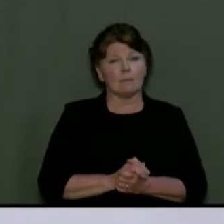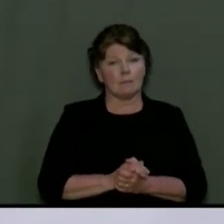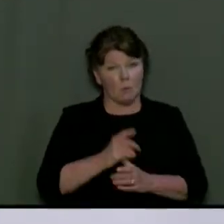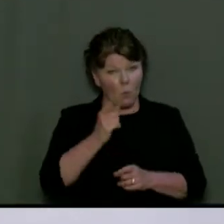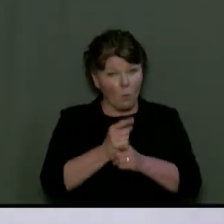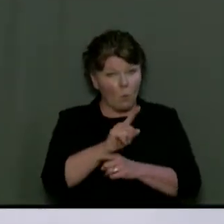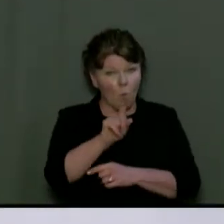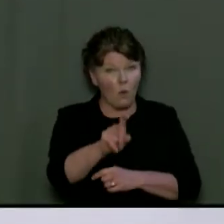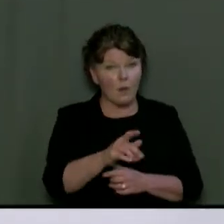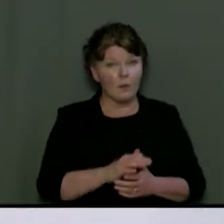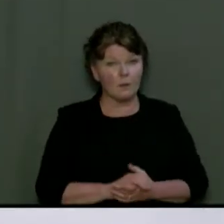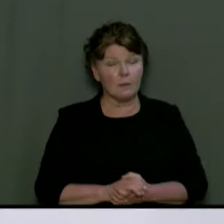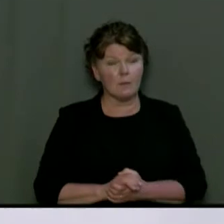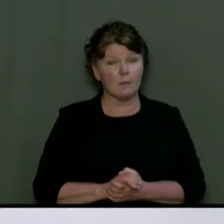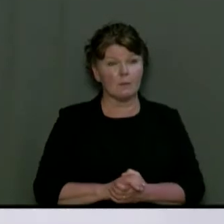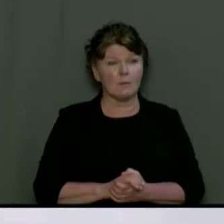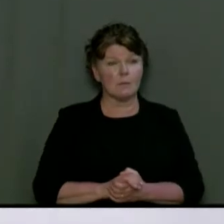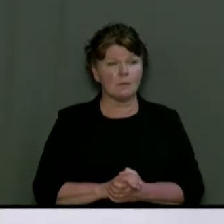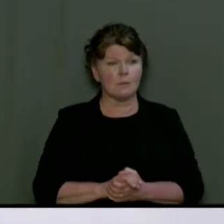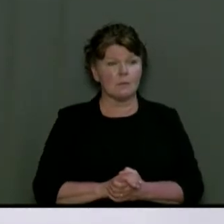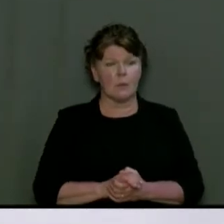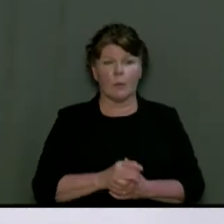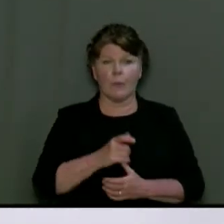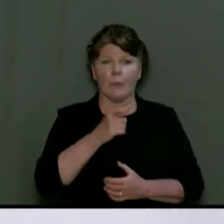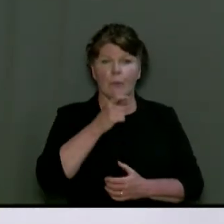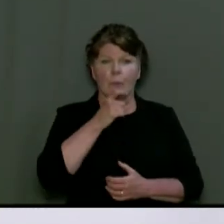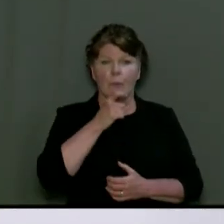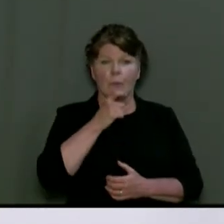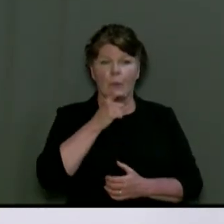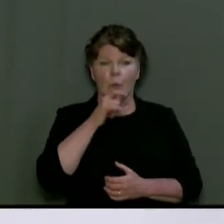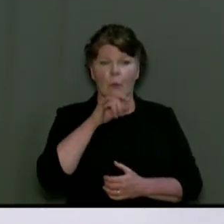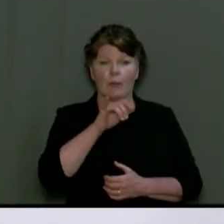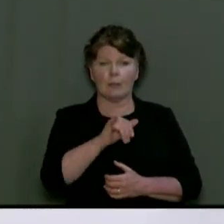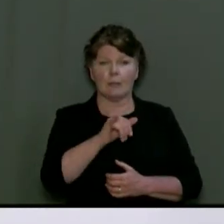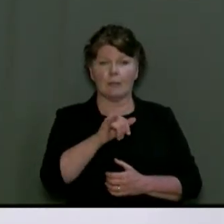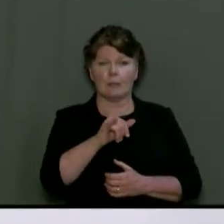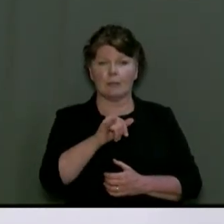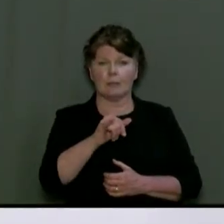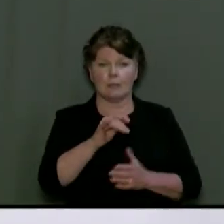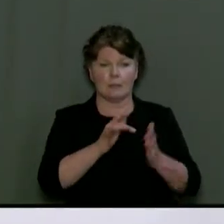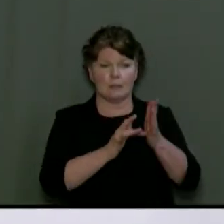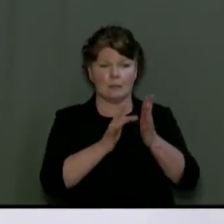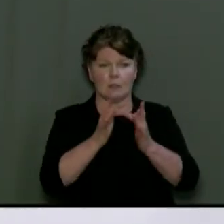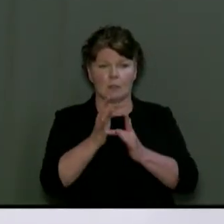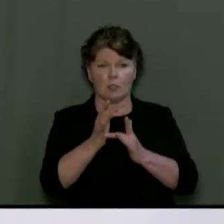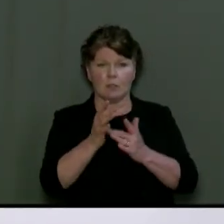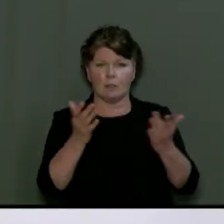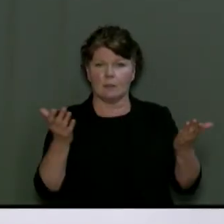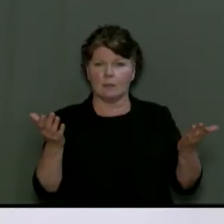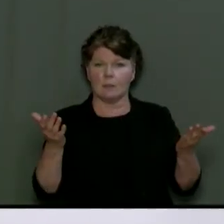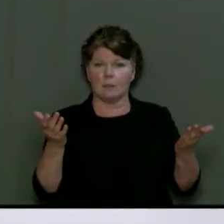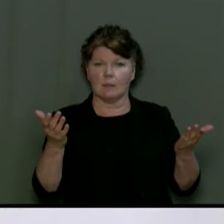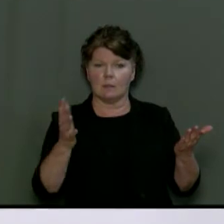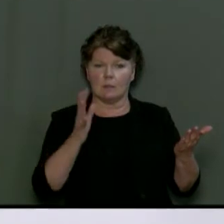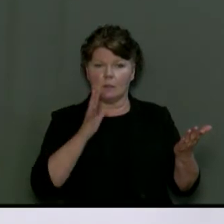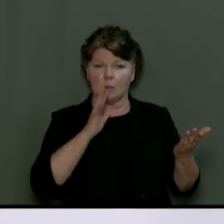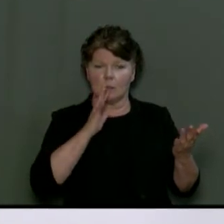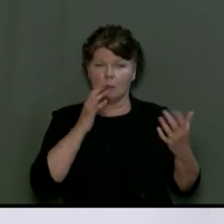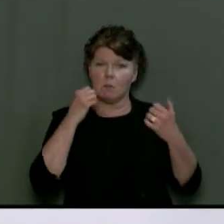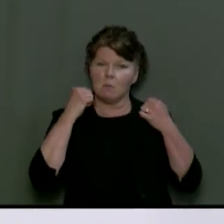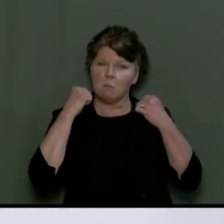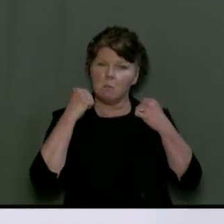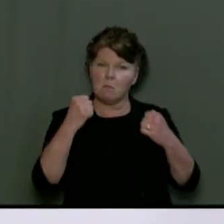Right? So who is this Jesus who speaks so